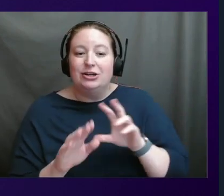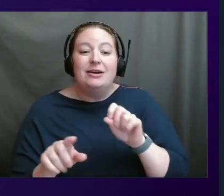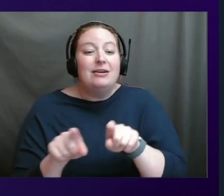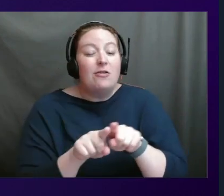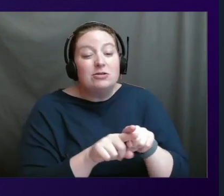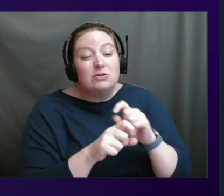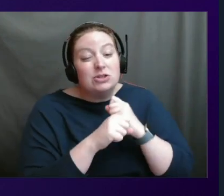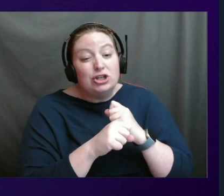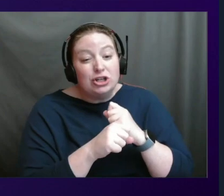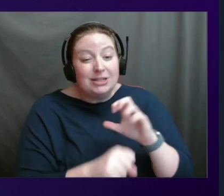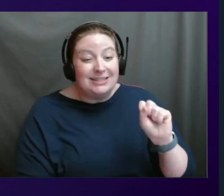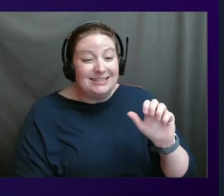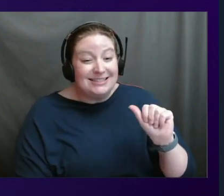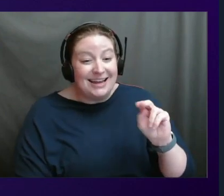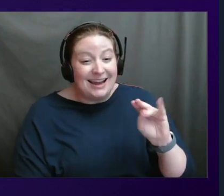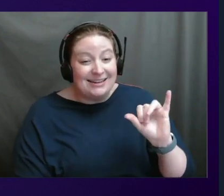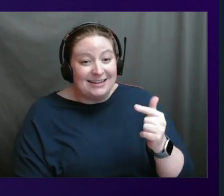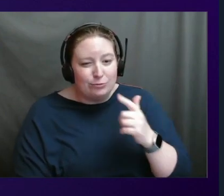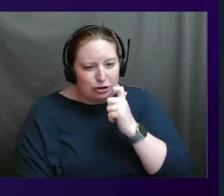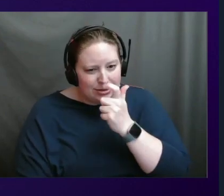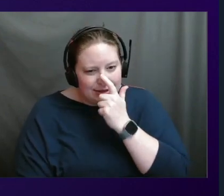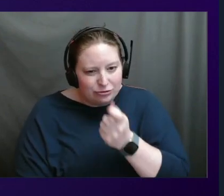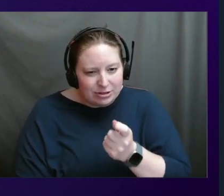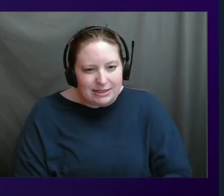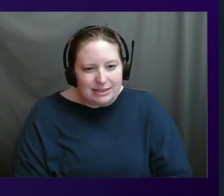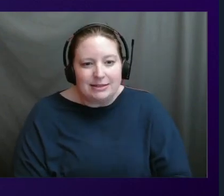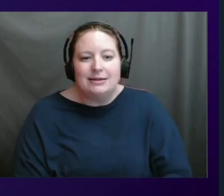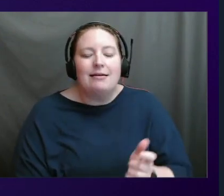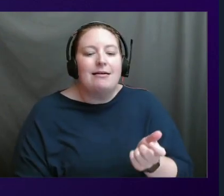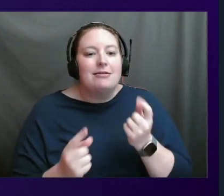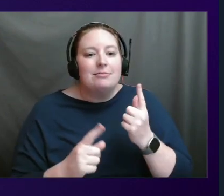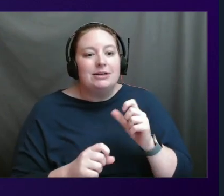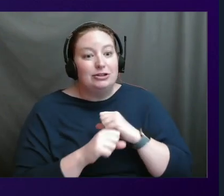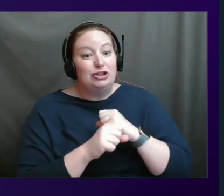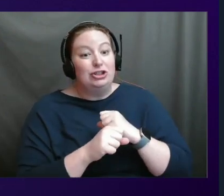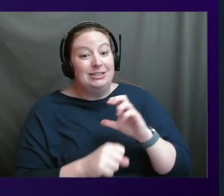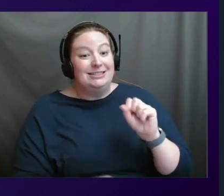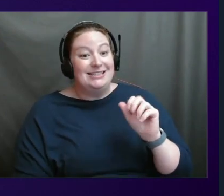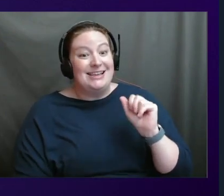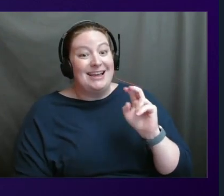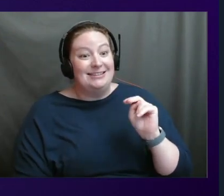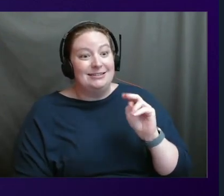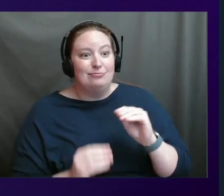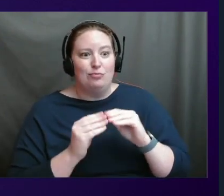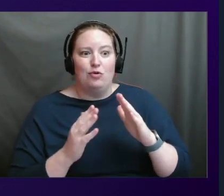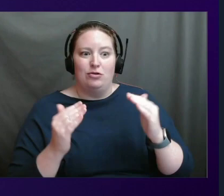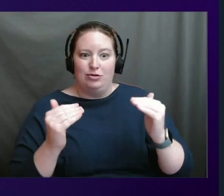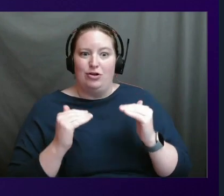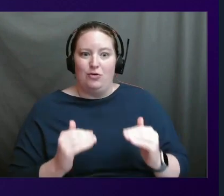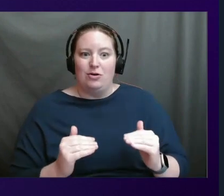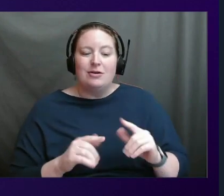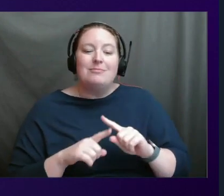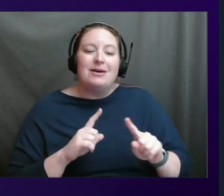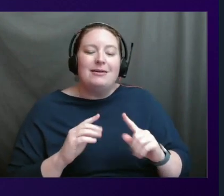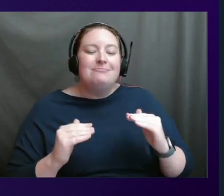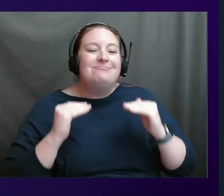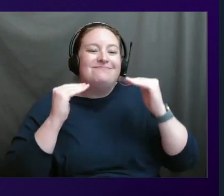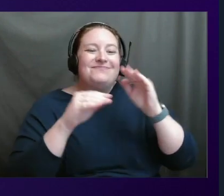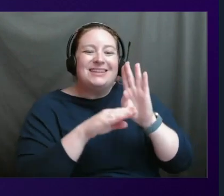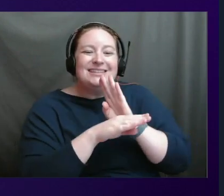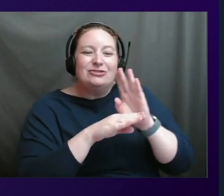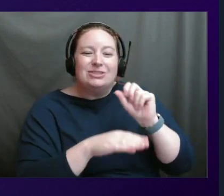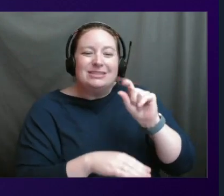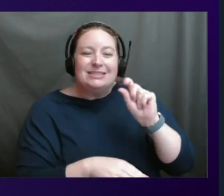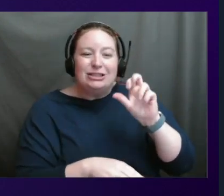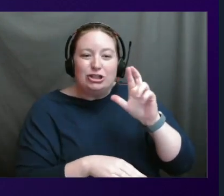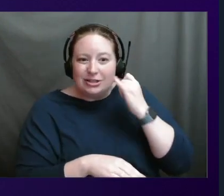super interesting. So the number of security scans you get is lower on the individual tier, but the enterprise tier that was added, if general availability is more, I